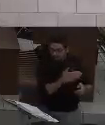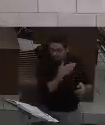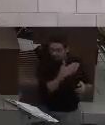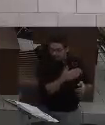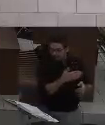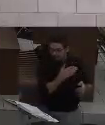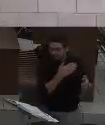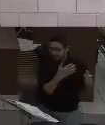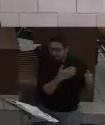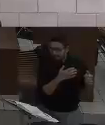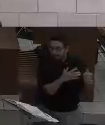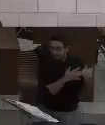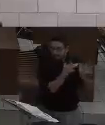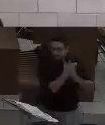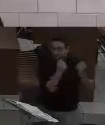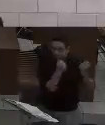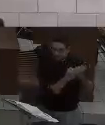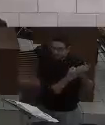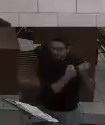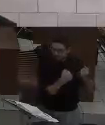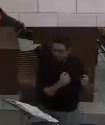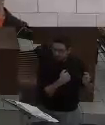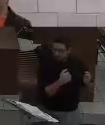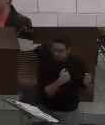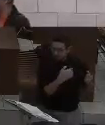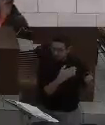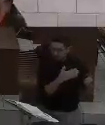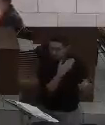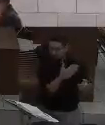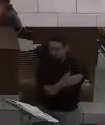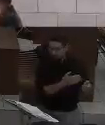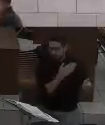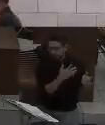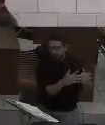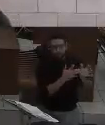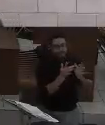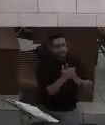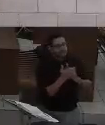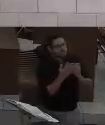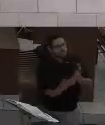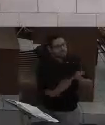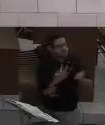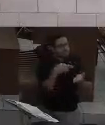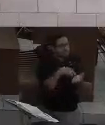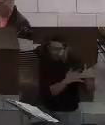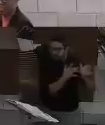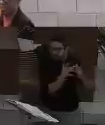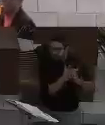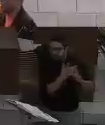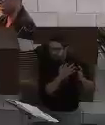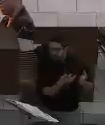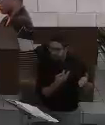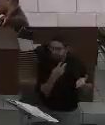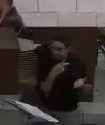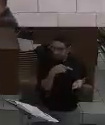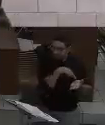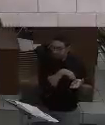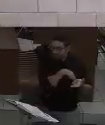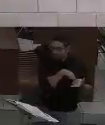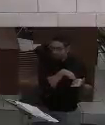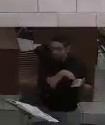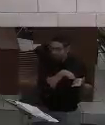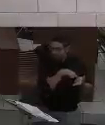glad Jesus lifted me. I'm so glad Jesus lifted me. Singing